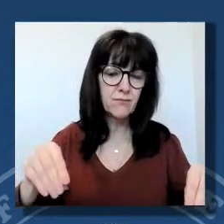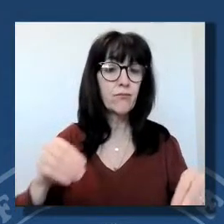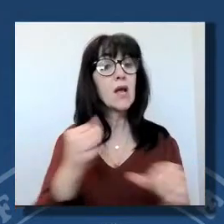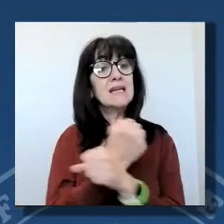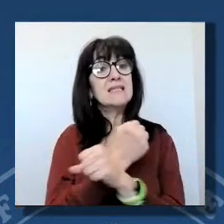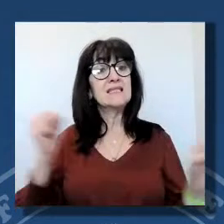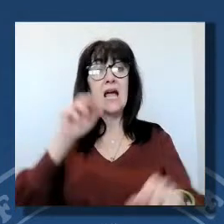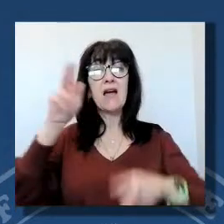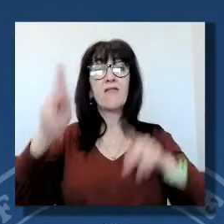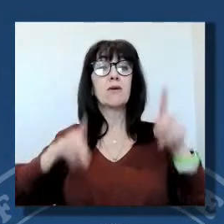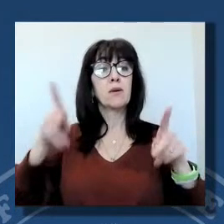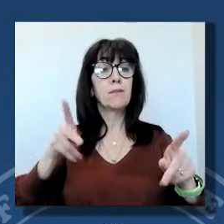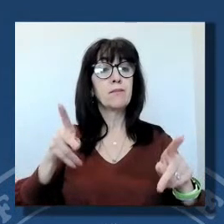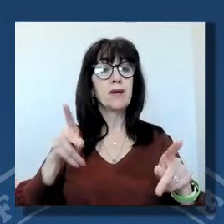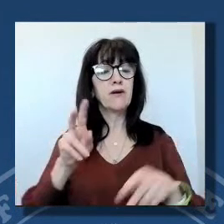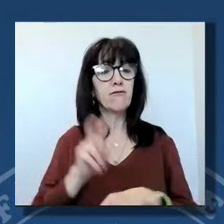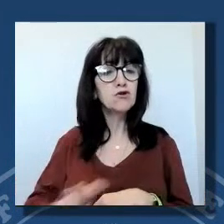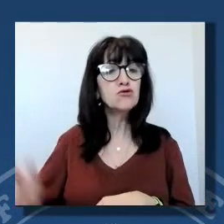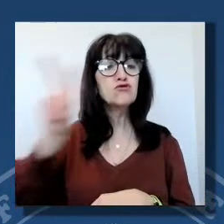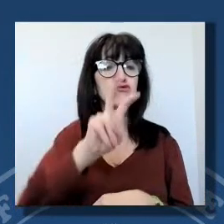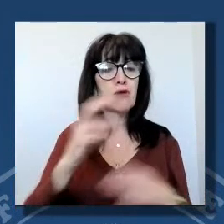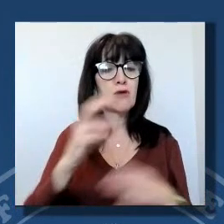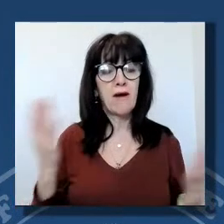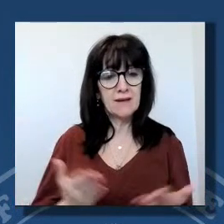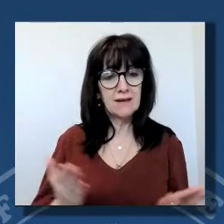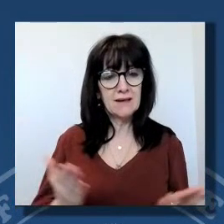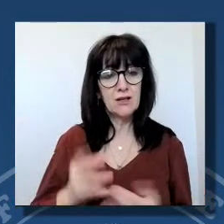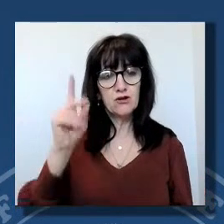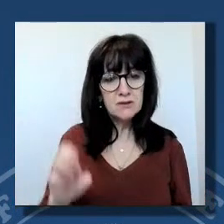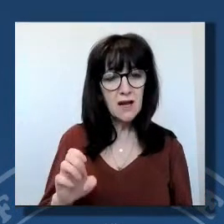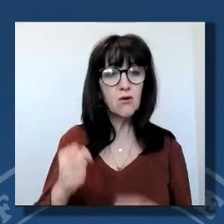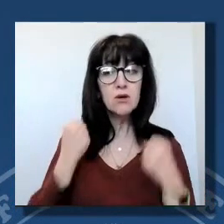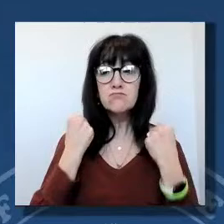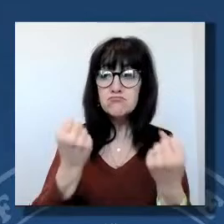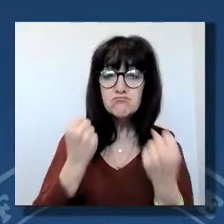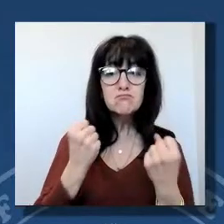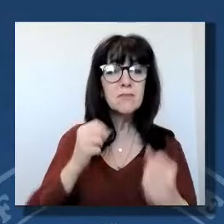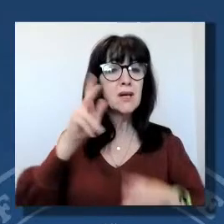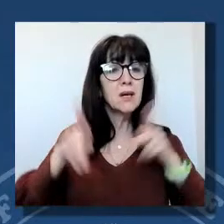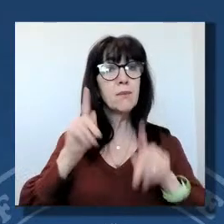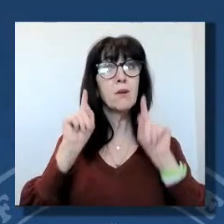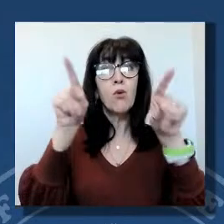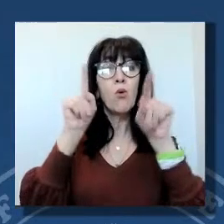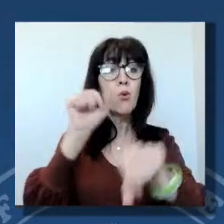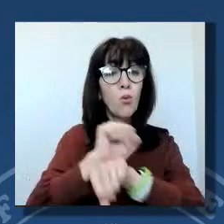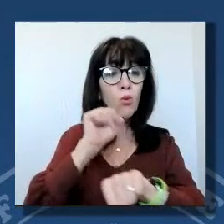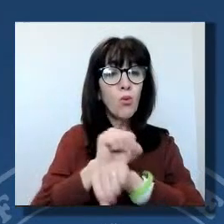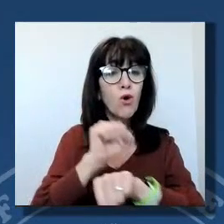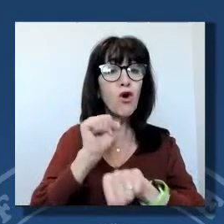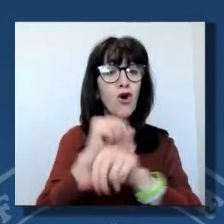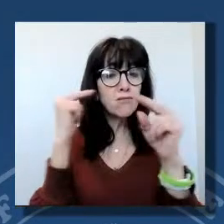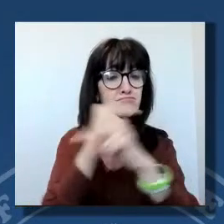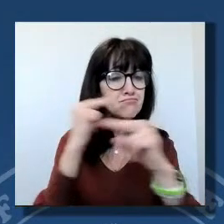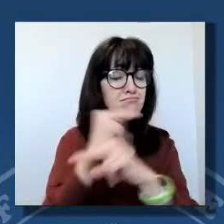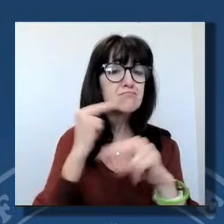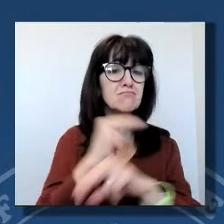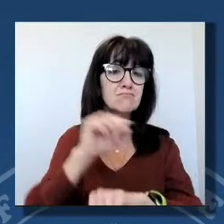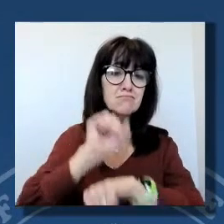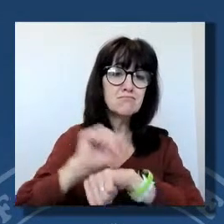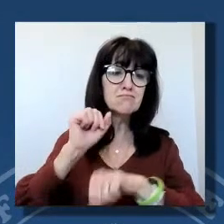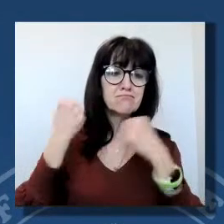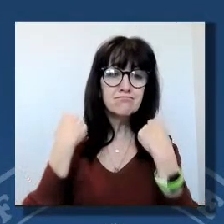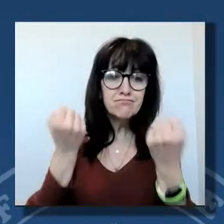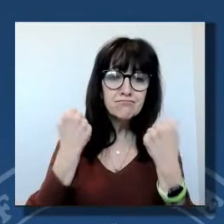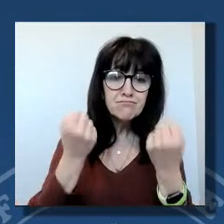mode of transportation that you are using, and the safety of our workforce that is out on the roads every single day. Whether it is through engineering,